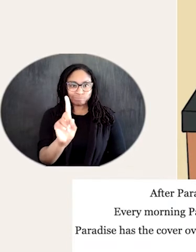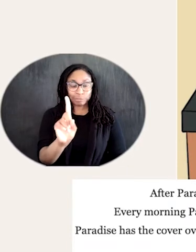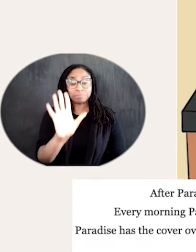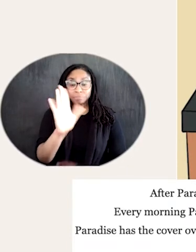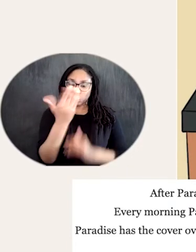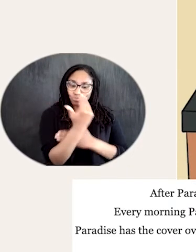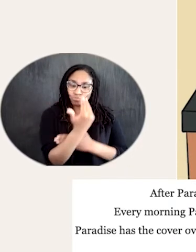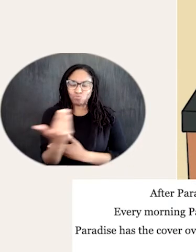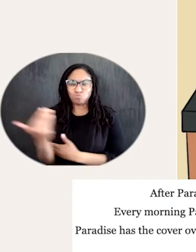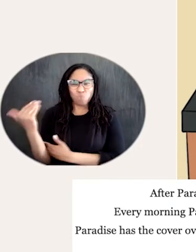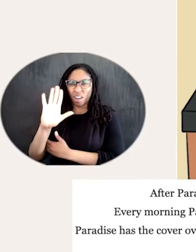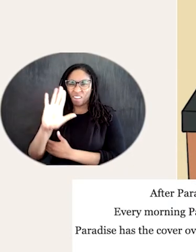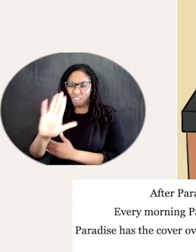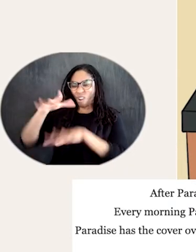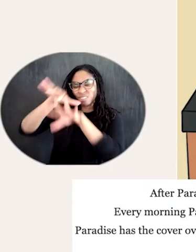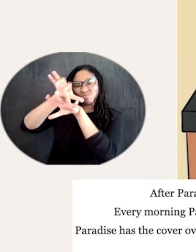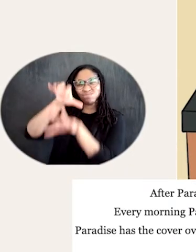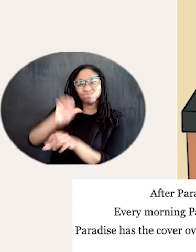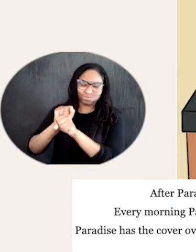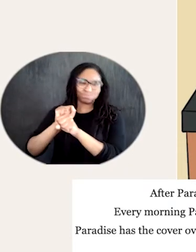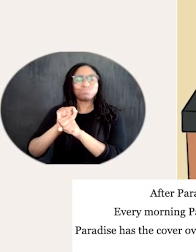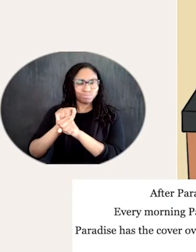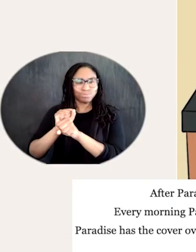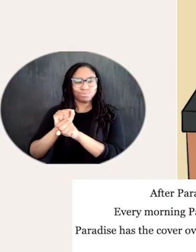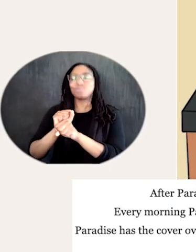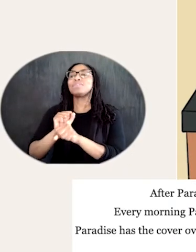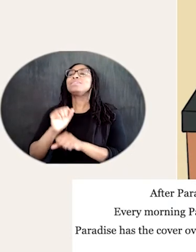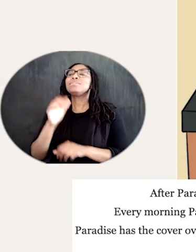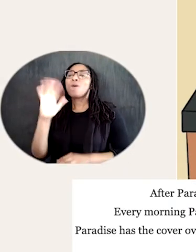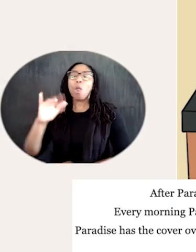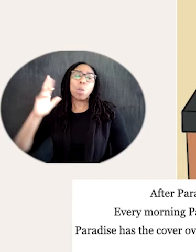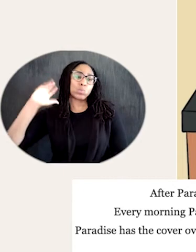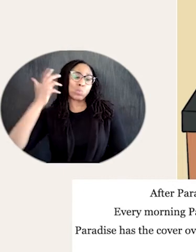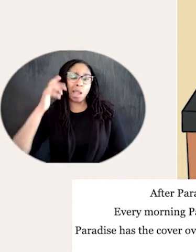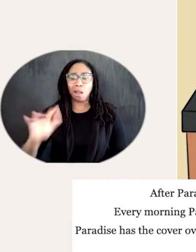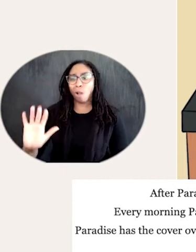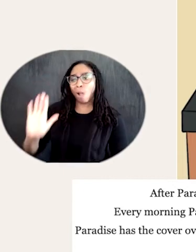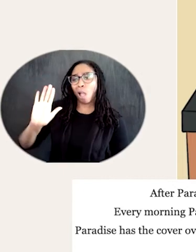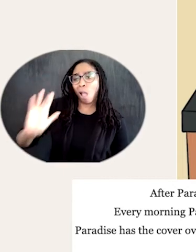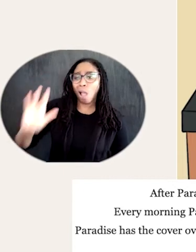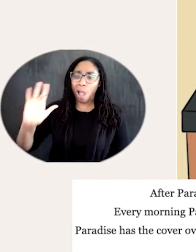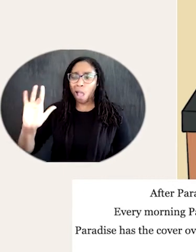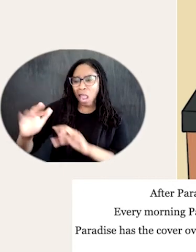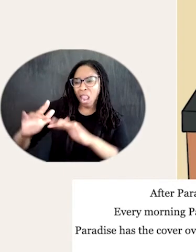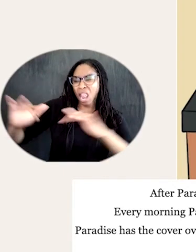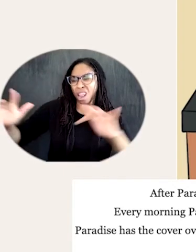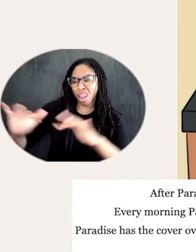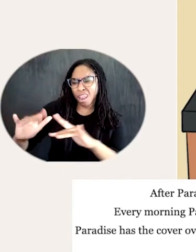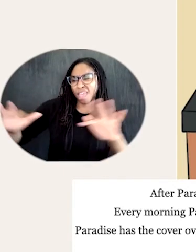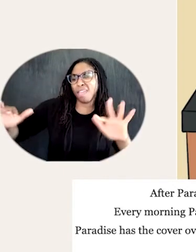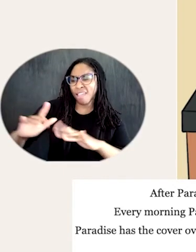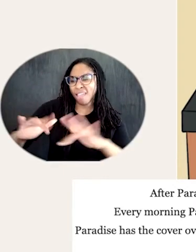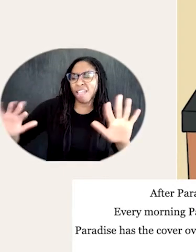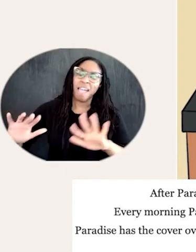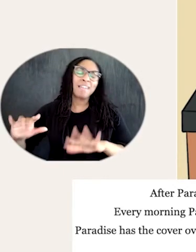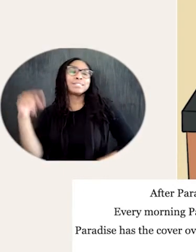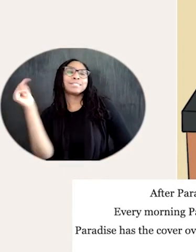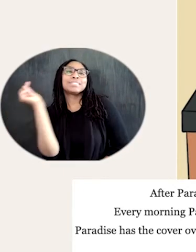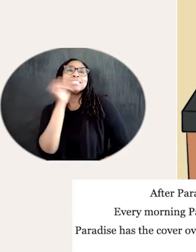bathroom. Every morning, Paradise gets up, turns on her radio, brushes her teeth, and washes her